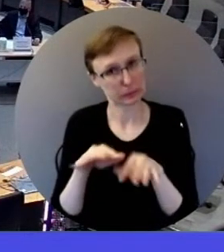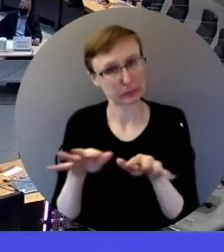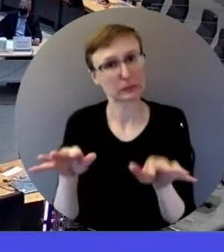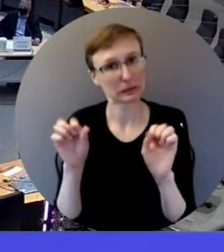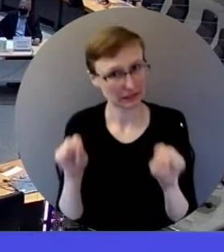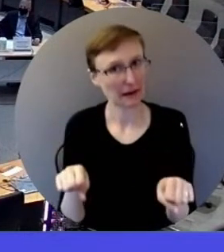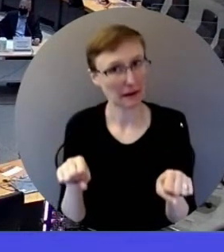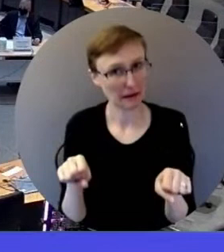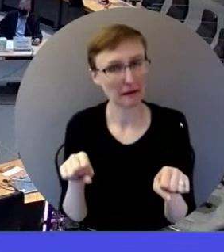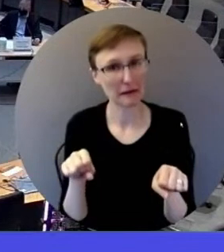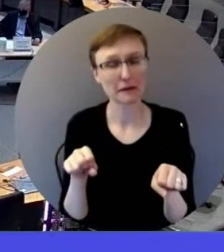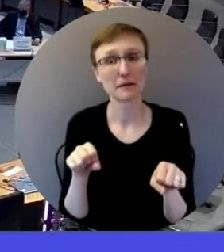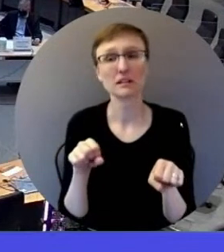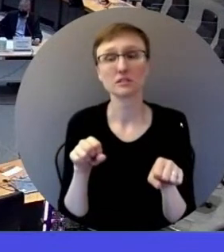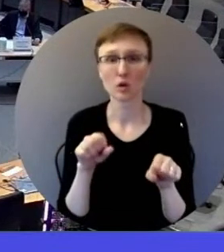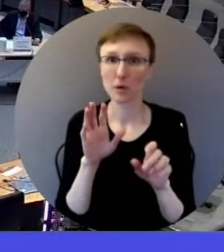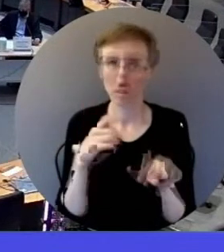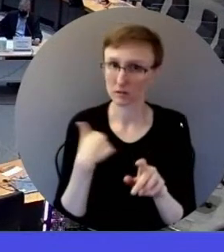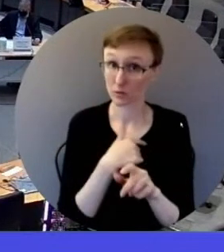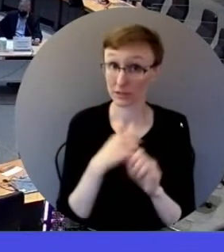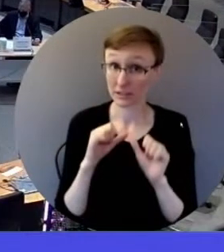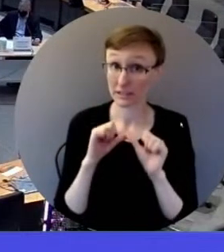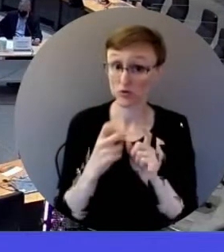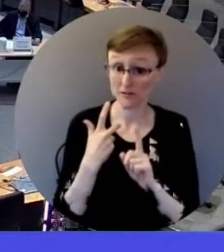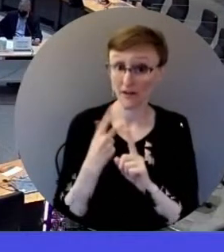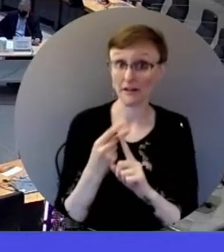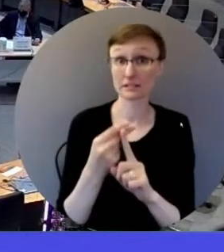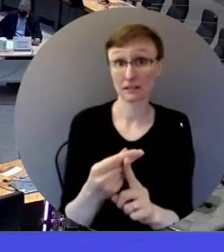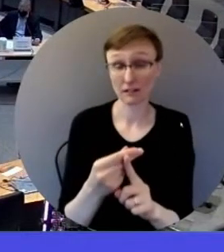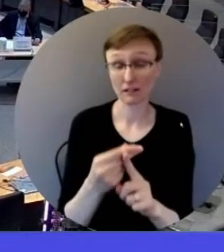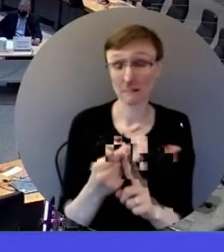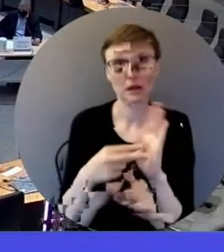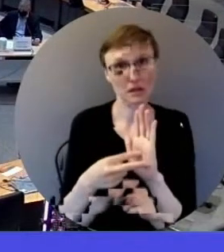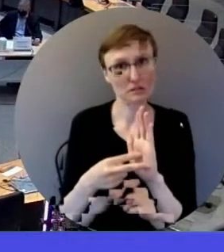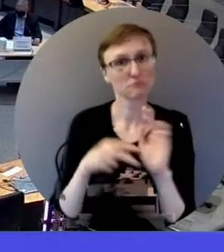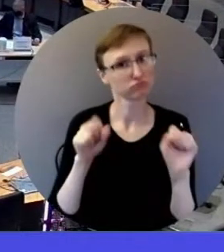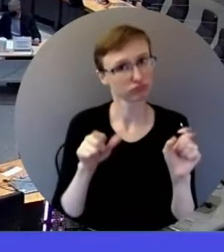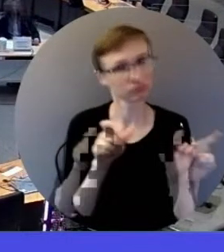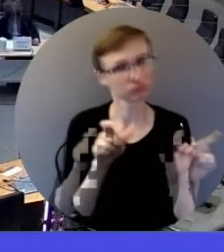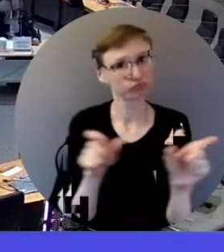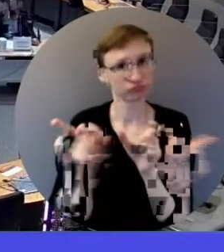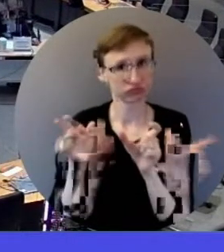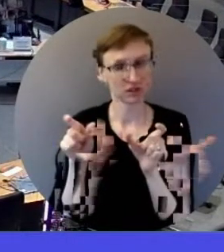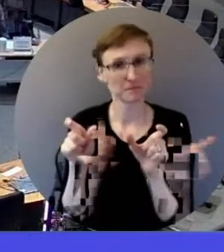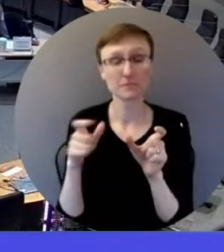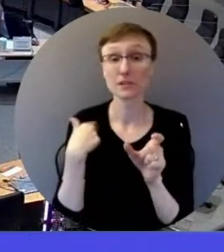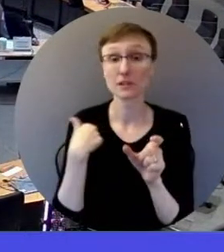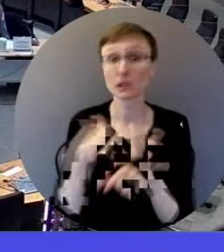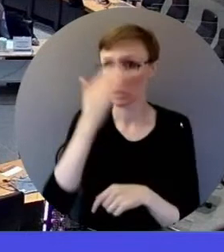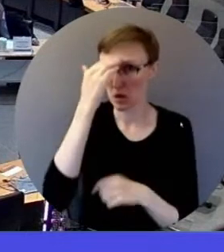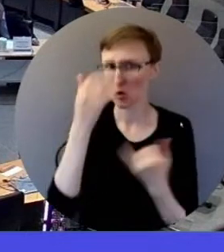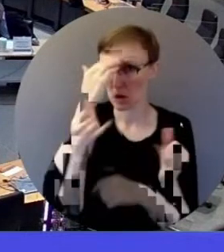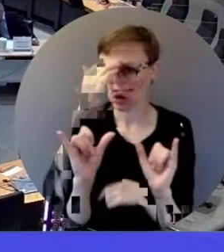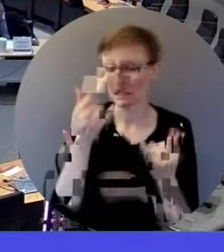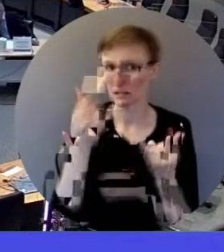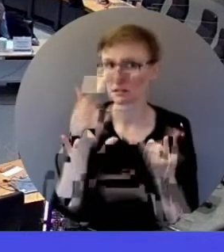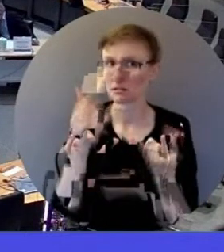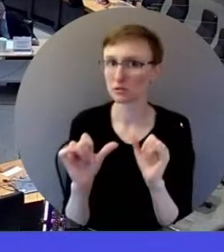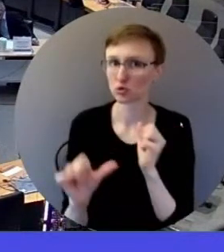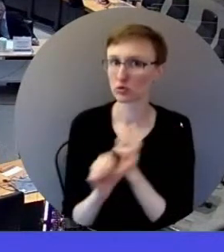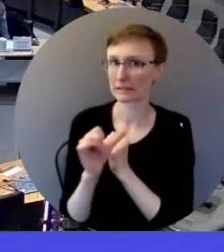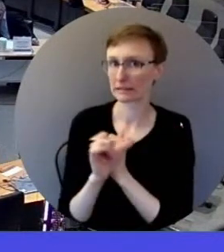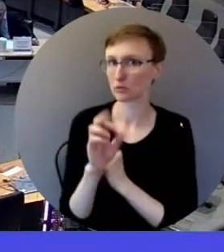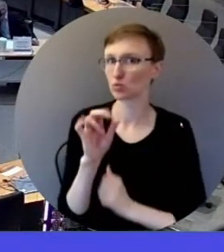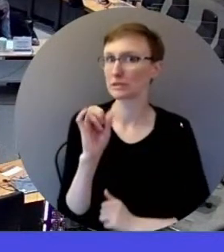What we know is that there's still a risk of resurgence, But if we can keep that from going